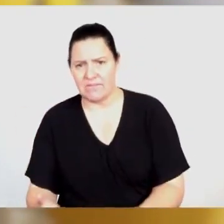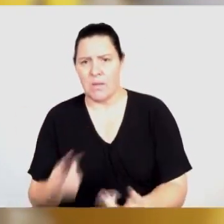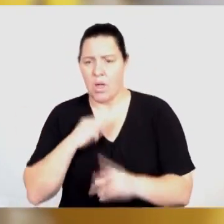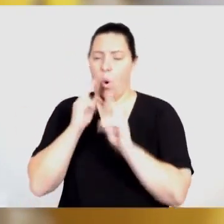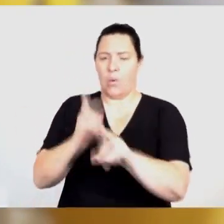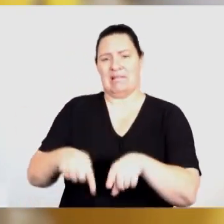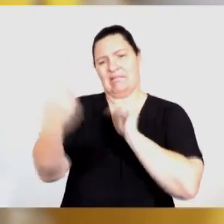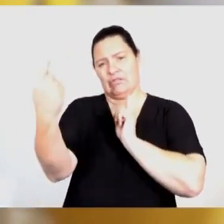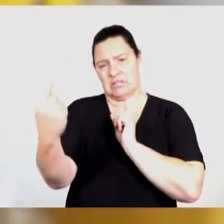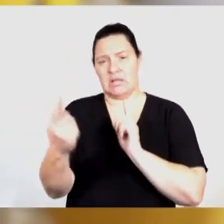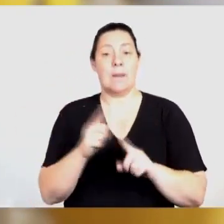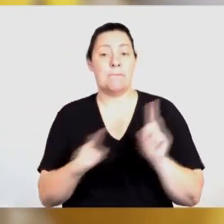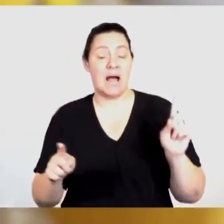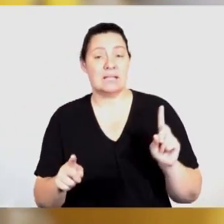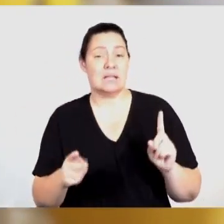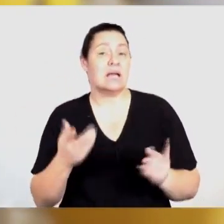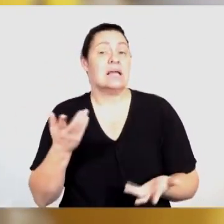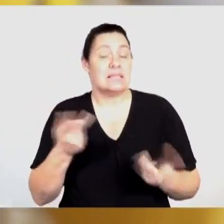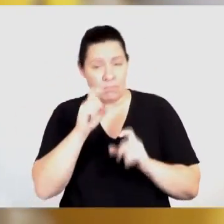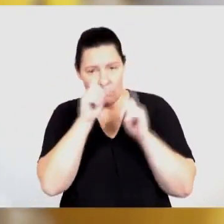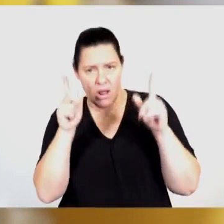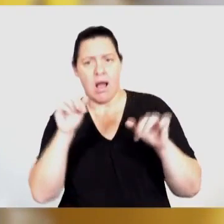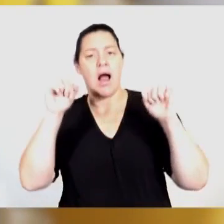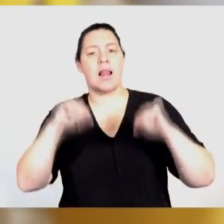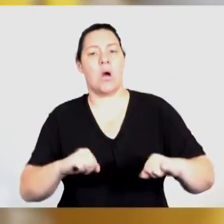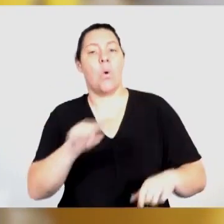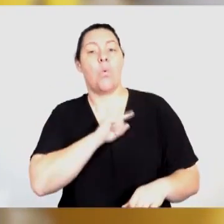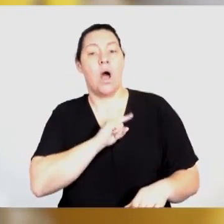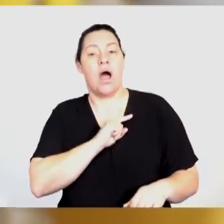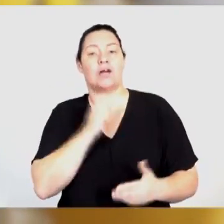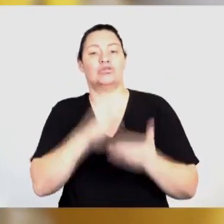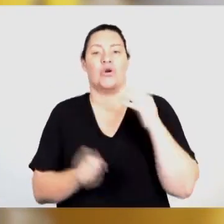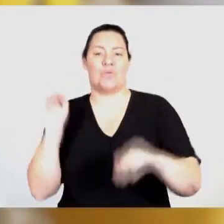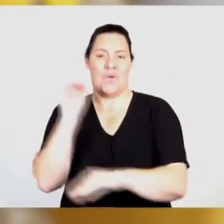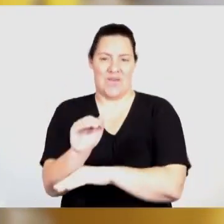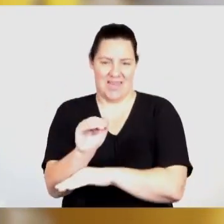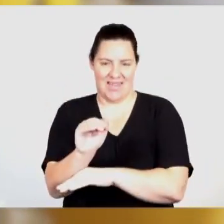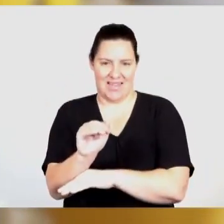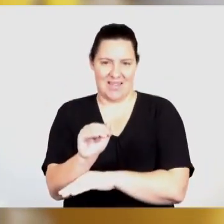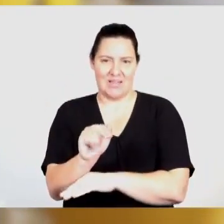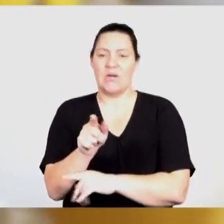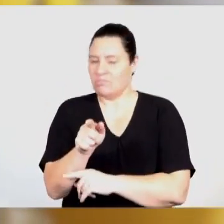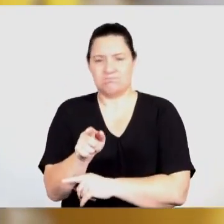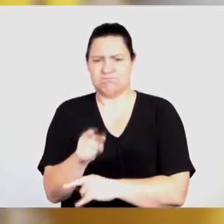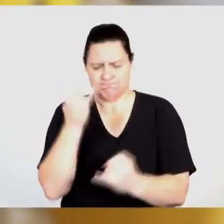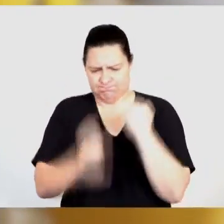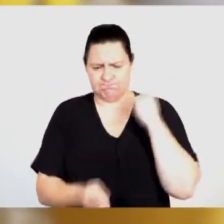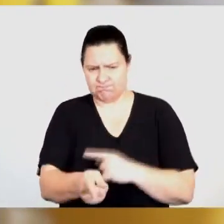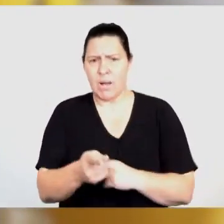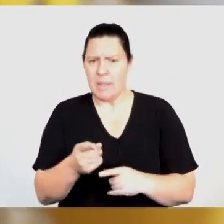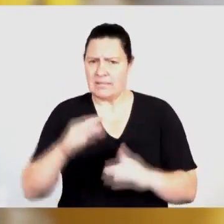to the debtor. But we also realized that an allowance can also be allowed when we have overcharged a particular